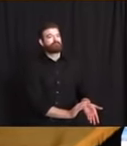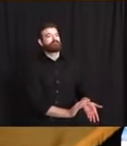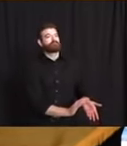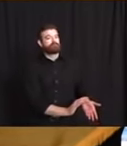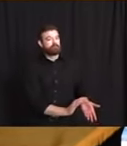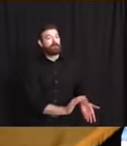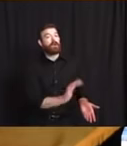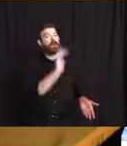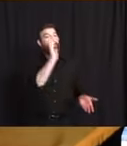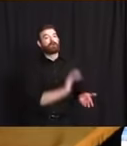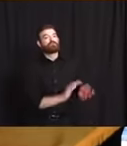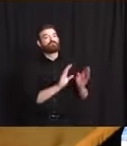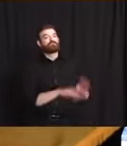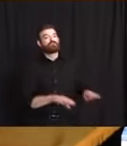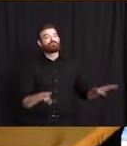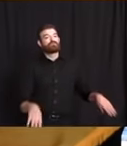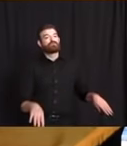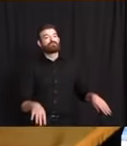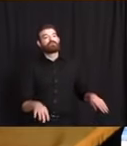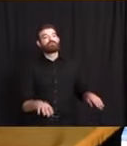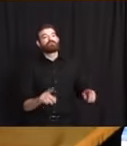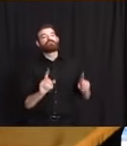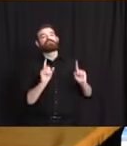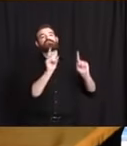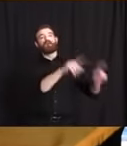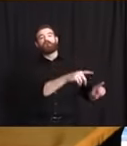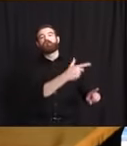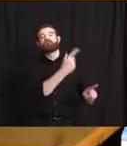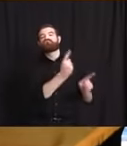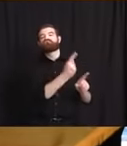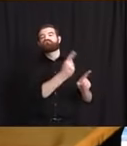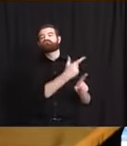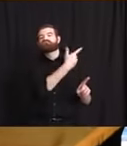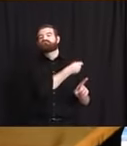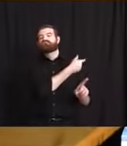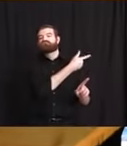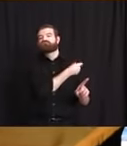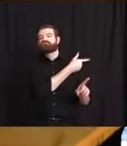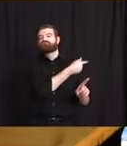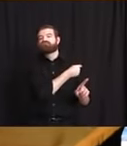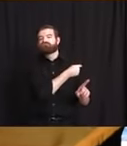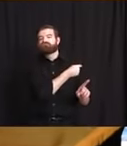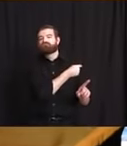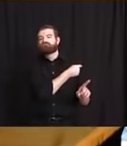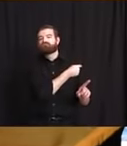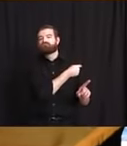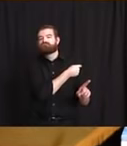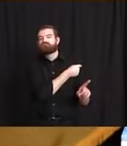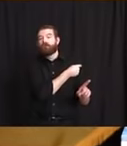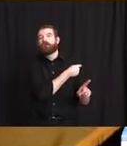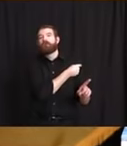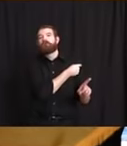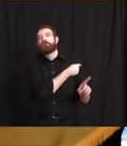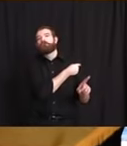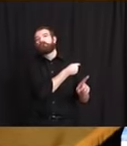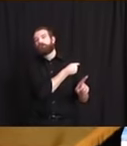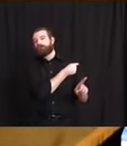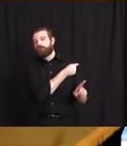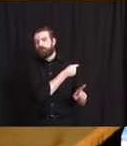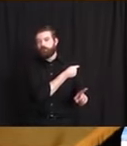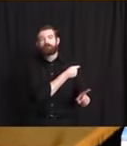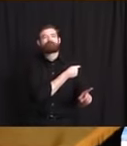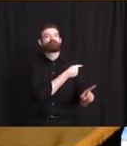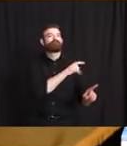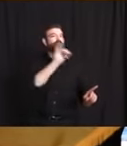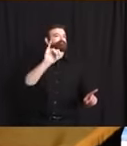getting recommended vaccines. Like the rest of the nation, New Jersey has seen a dramatic drop in